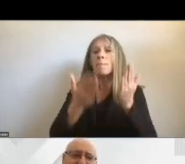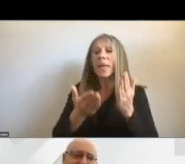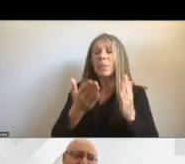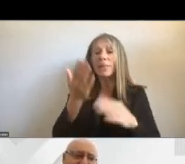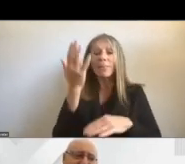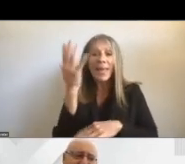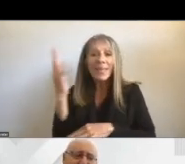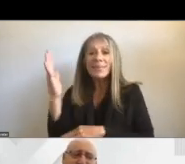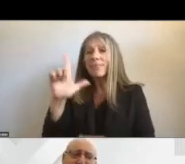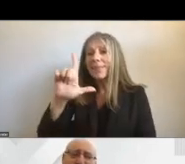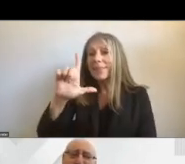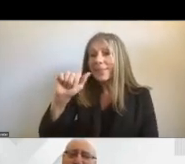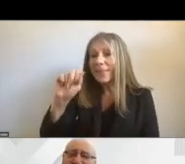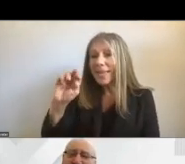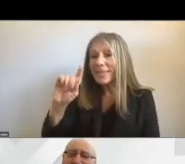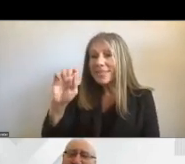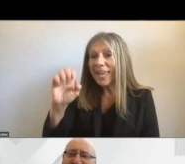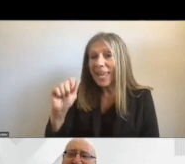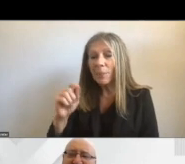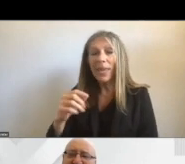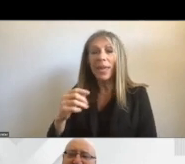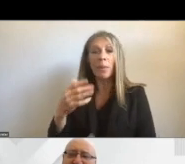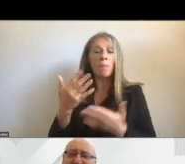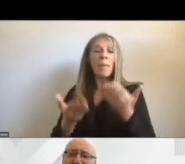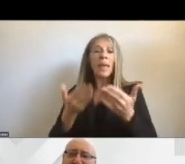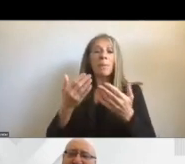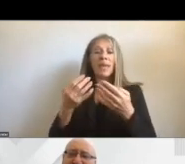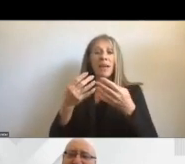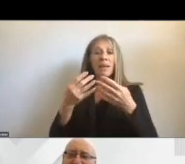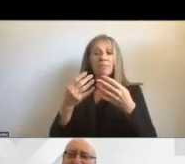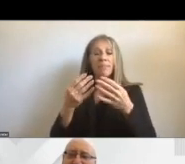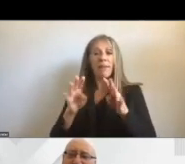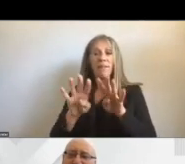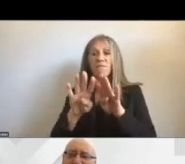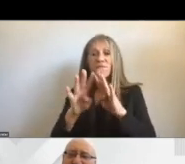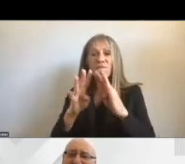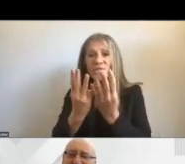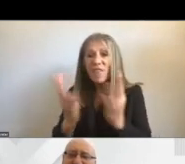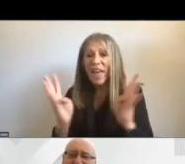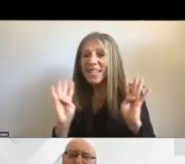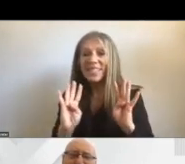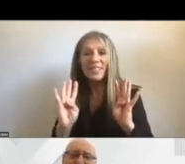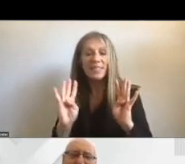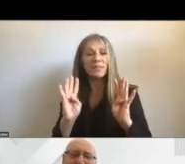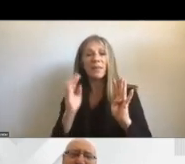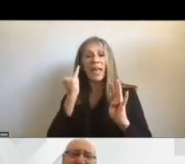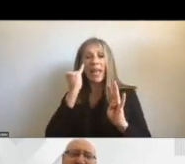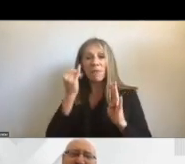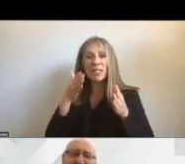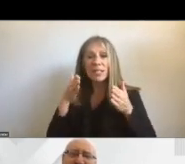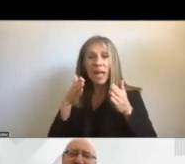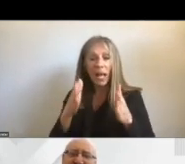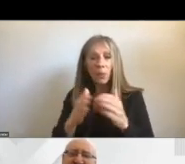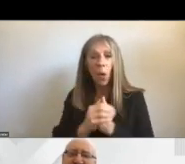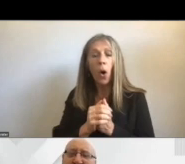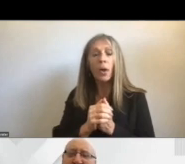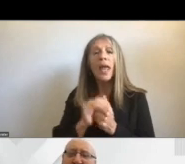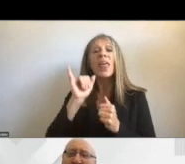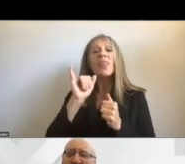long minimum in the direction of pedestrian travel, located between traffic lanes for pedestrian refuge